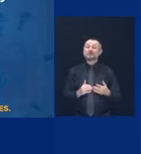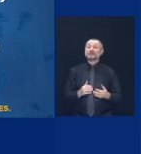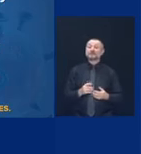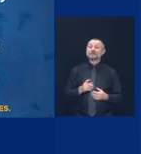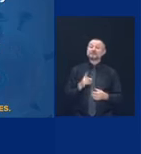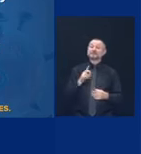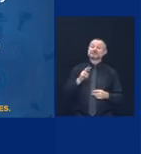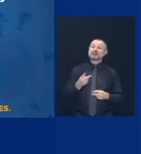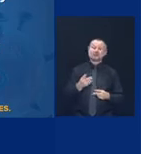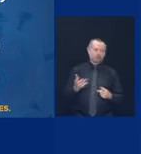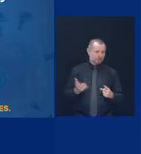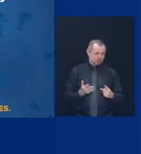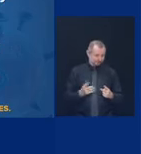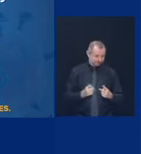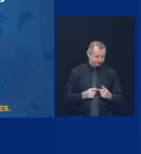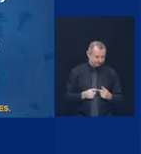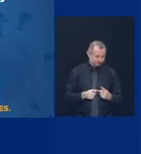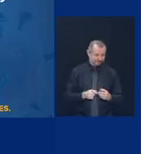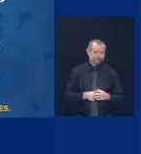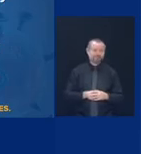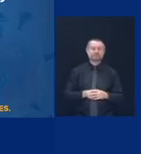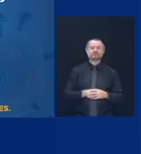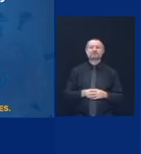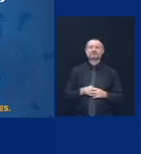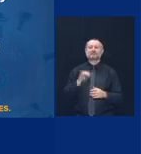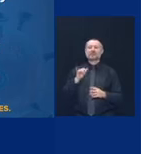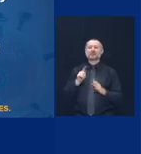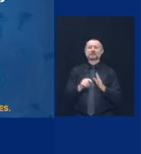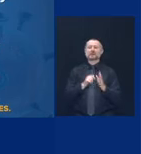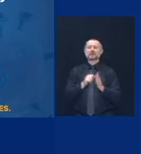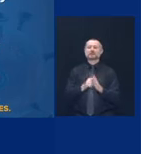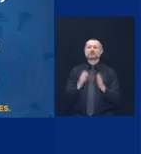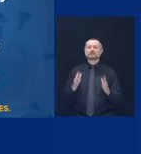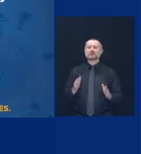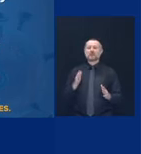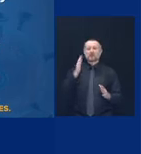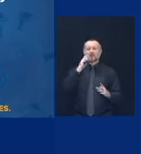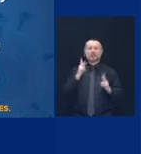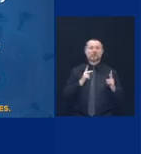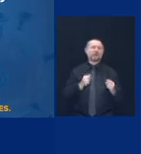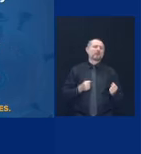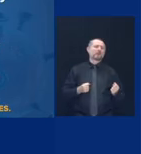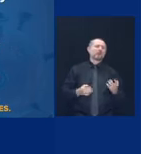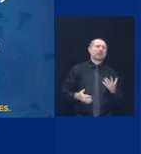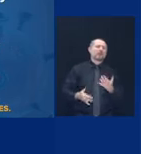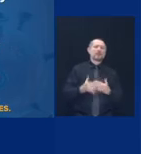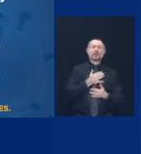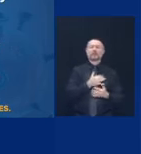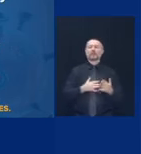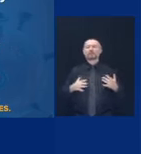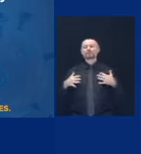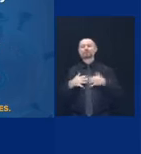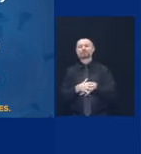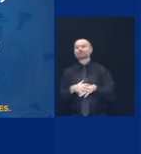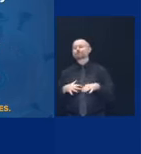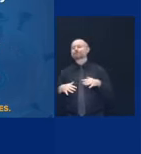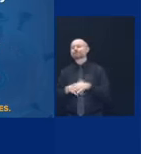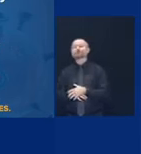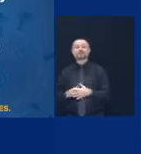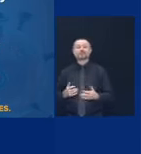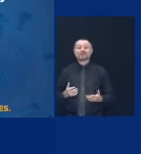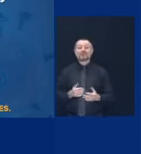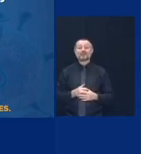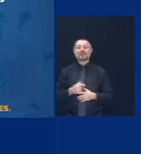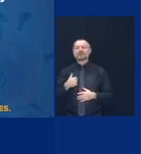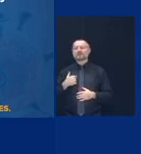After Thanksgiving, you go into that period of hypersocial activity. I think